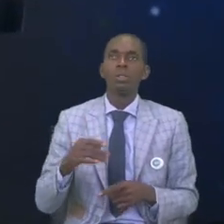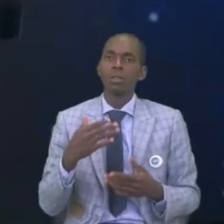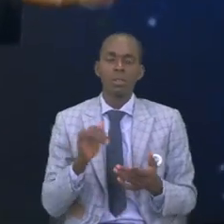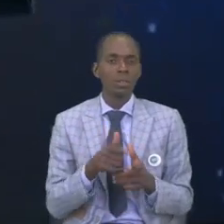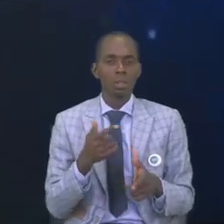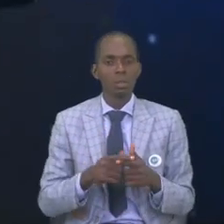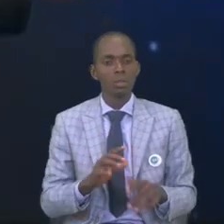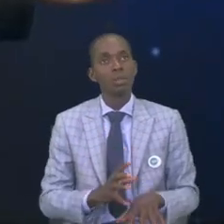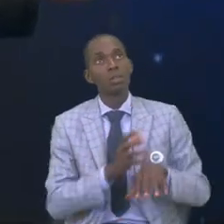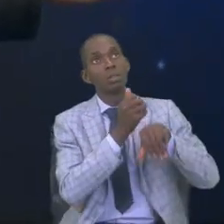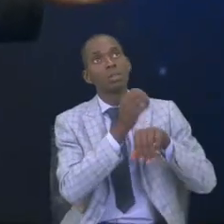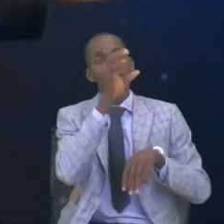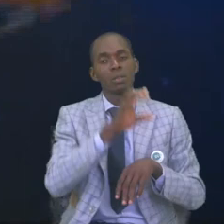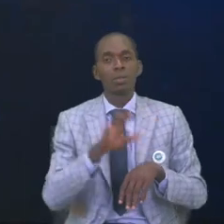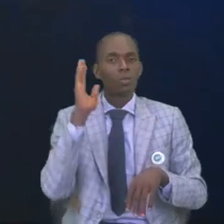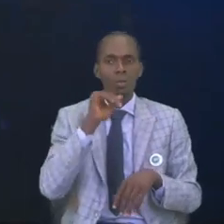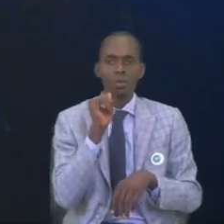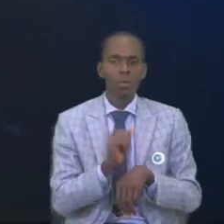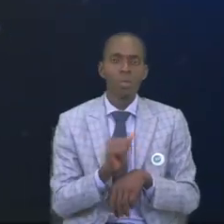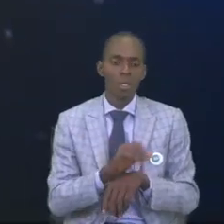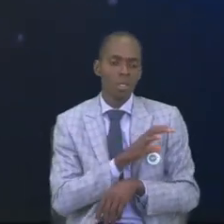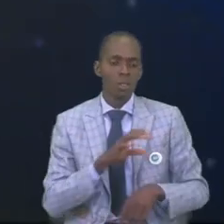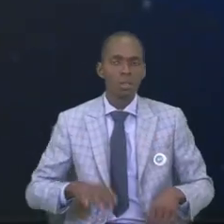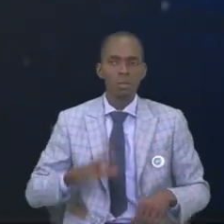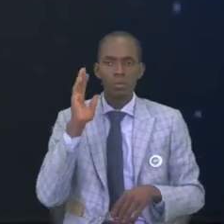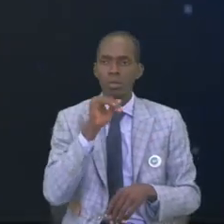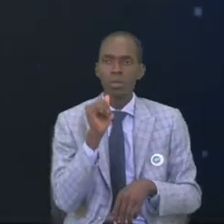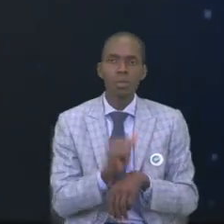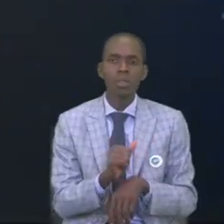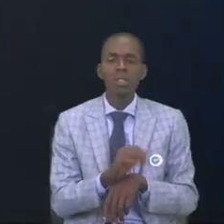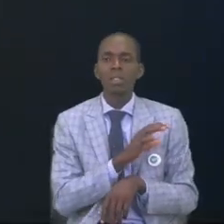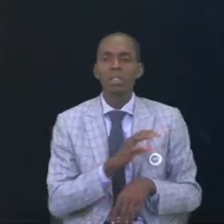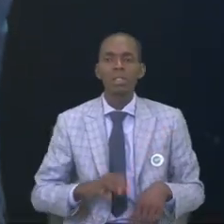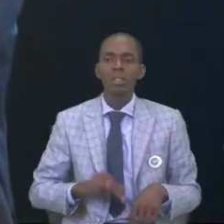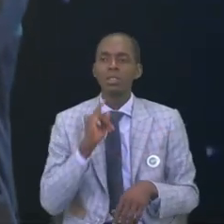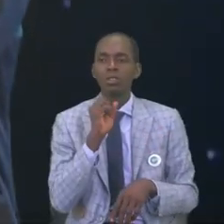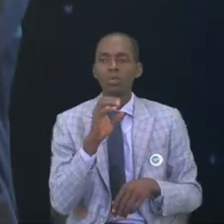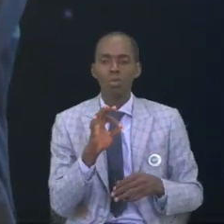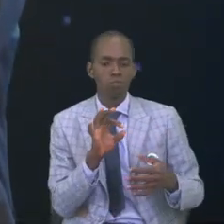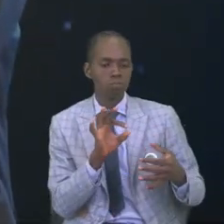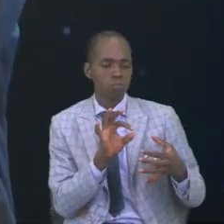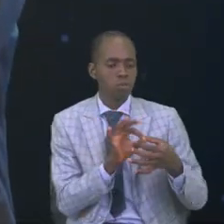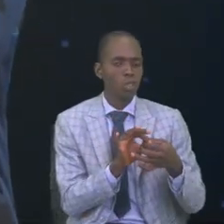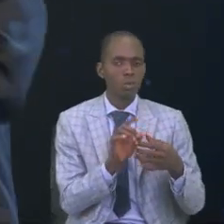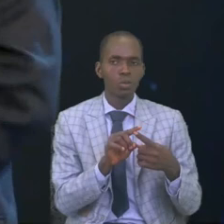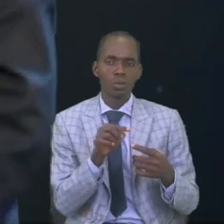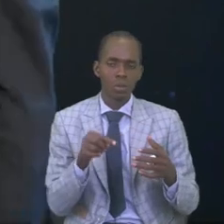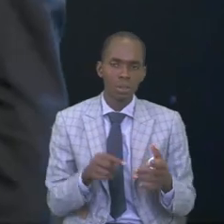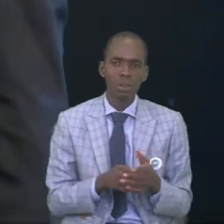work. Christ cannot work. Christ is so associated with this deliverance